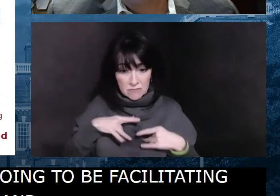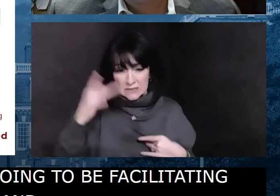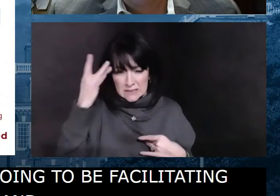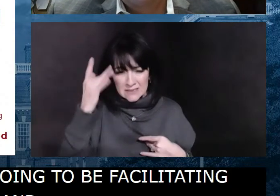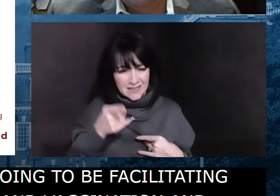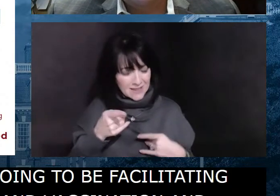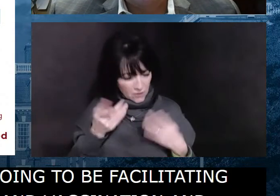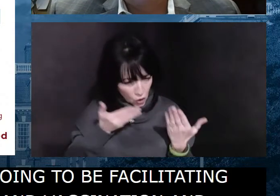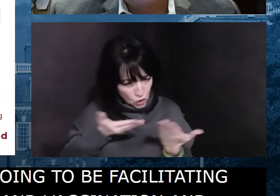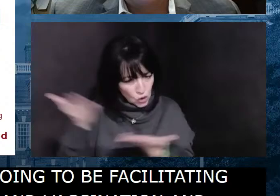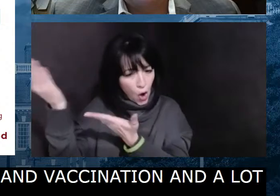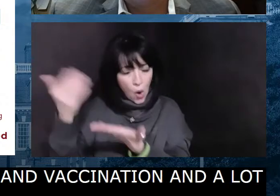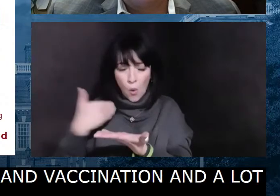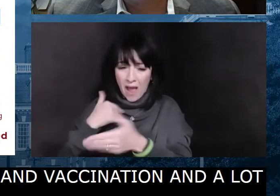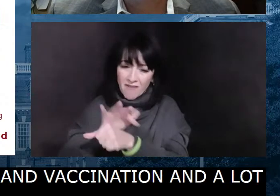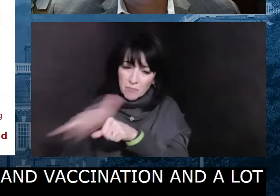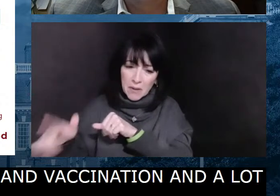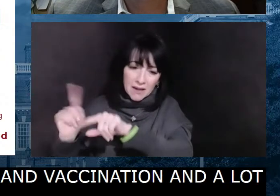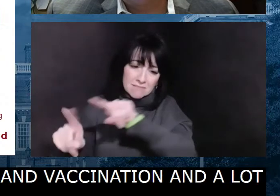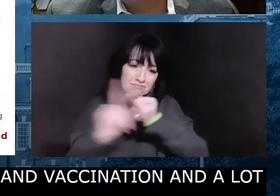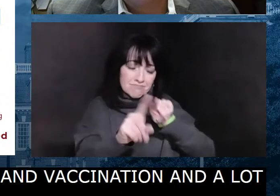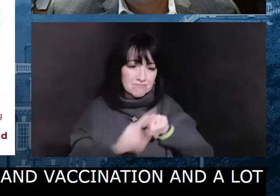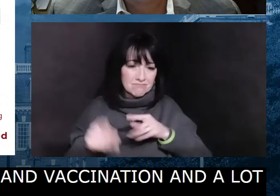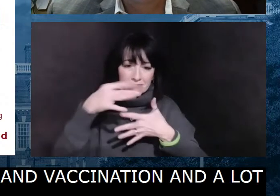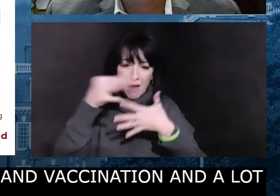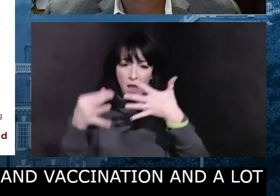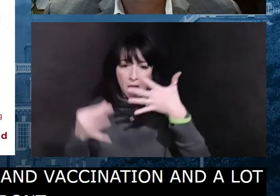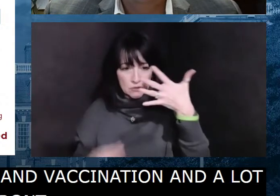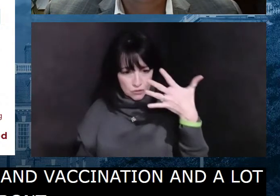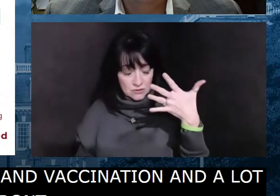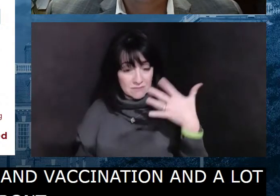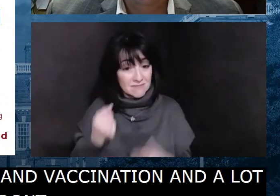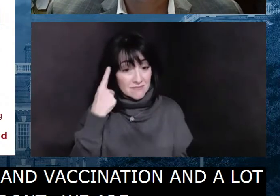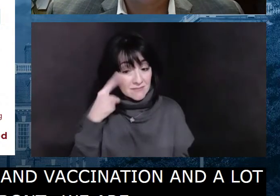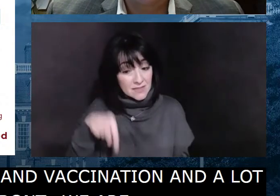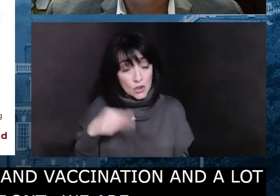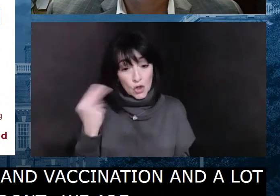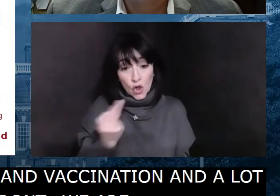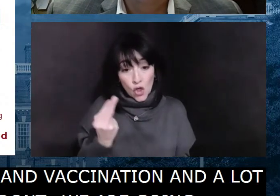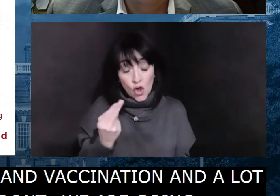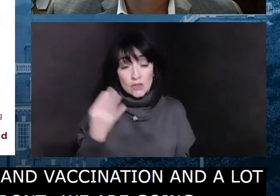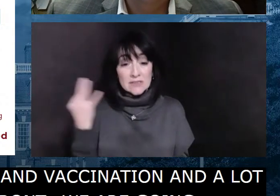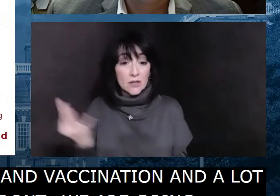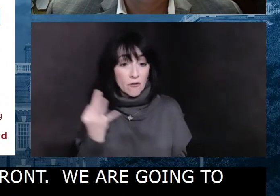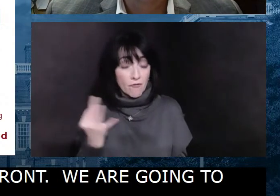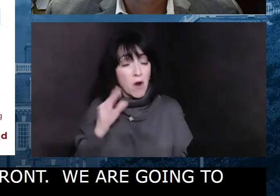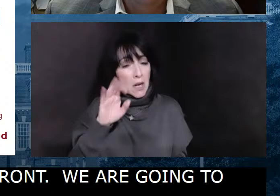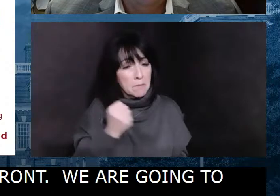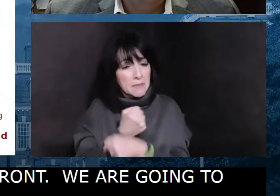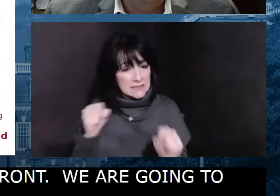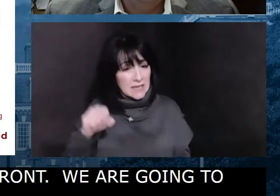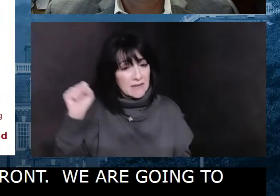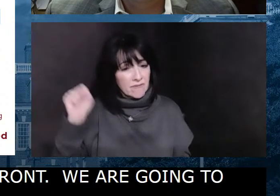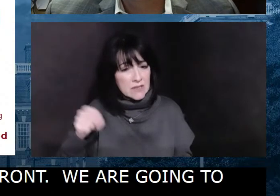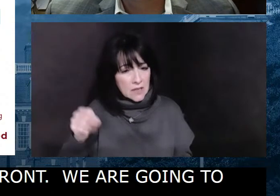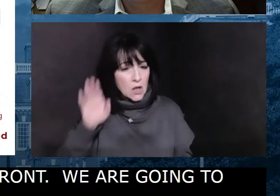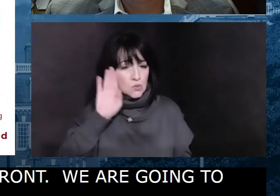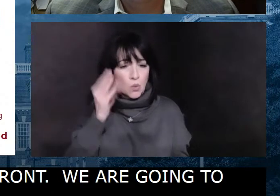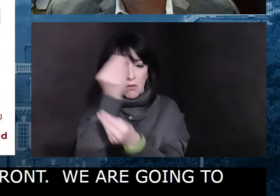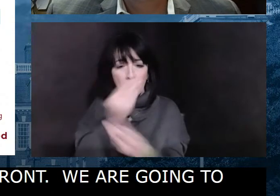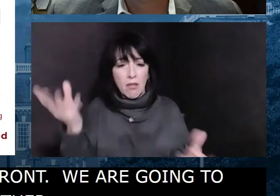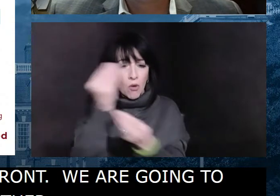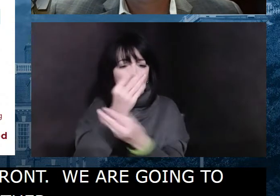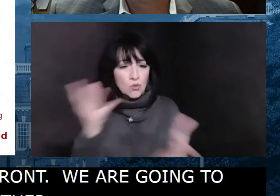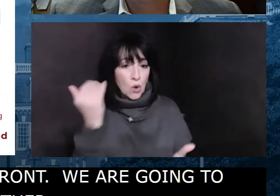in. Thursday and a Friday here, we want everybody to be safe, as well as if there's a delay with getting our federal partners here due to the events